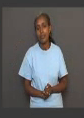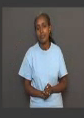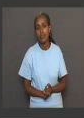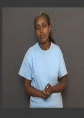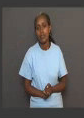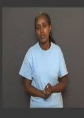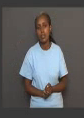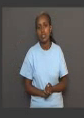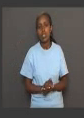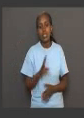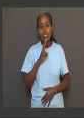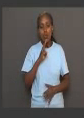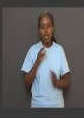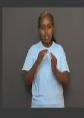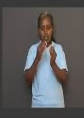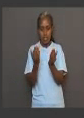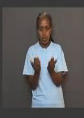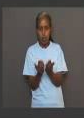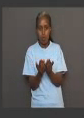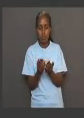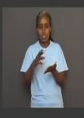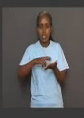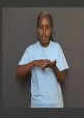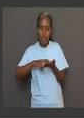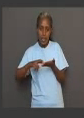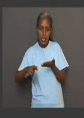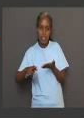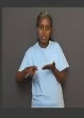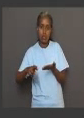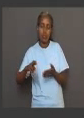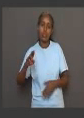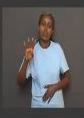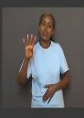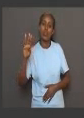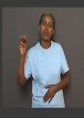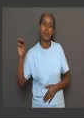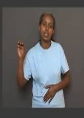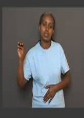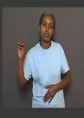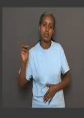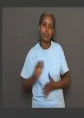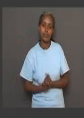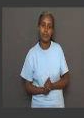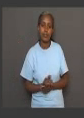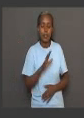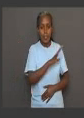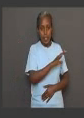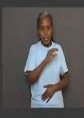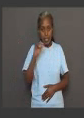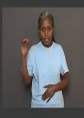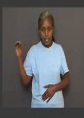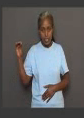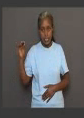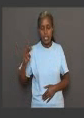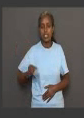The water in the bowl has a radius of 4 meters and has